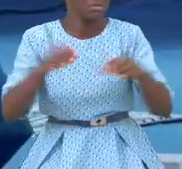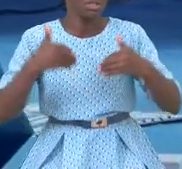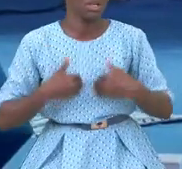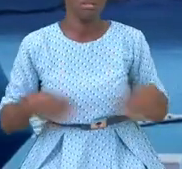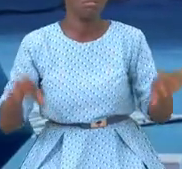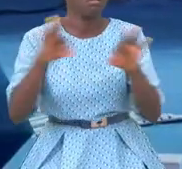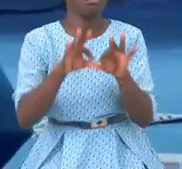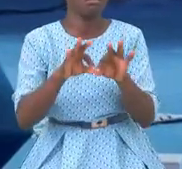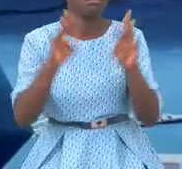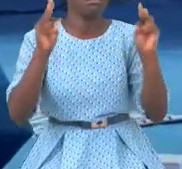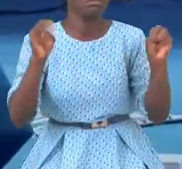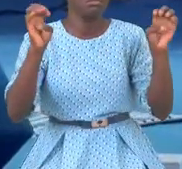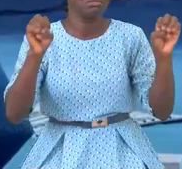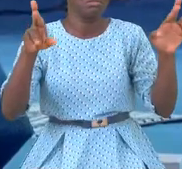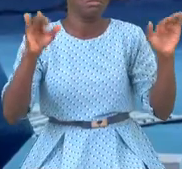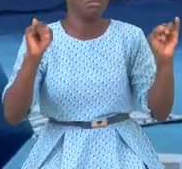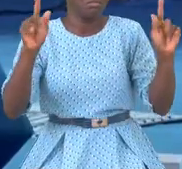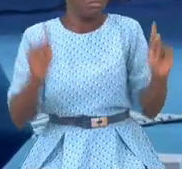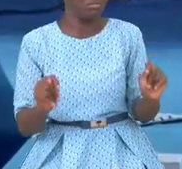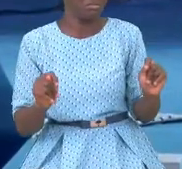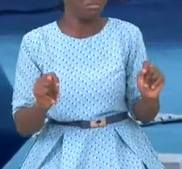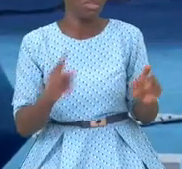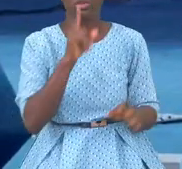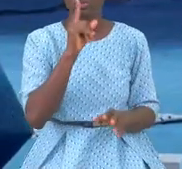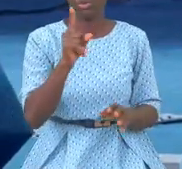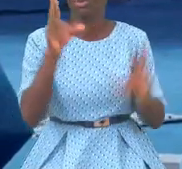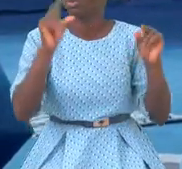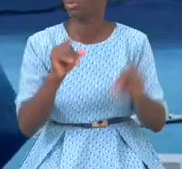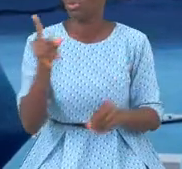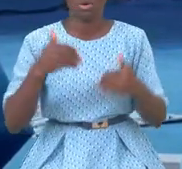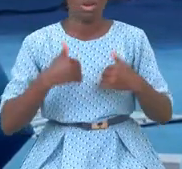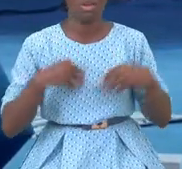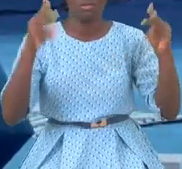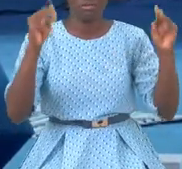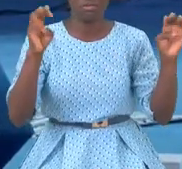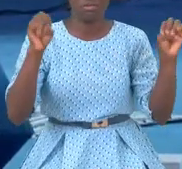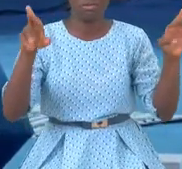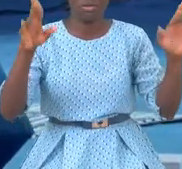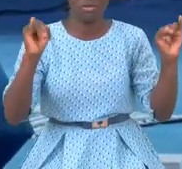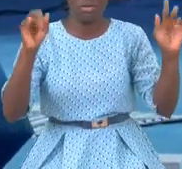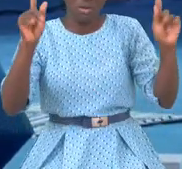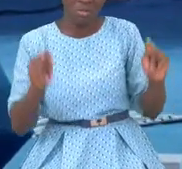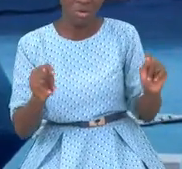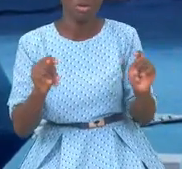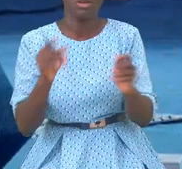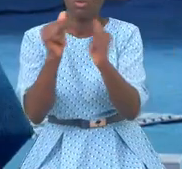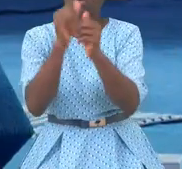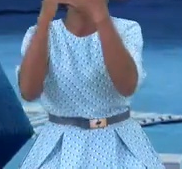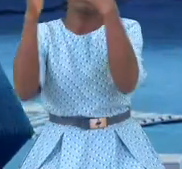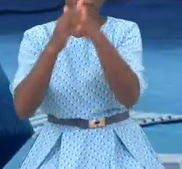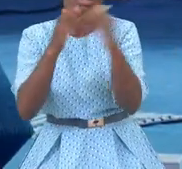heaven. Jesus Christ came from heaven, and money does not attract